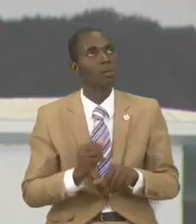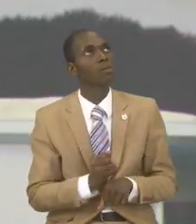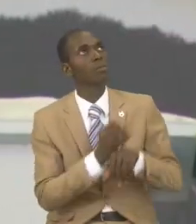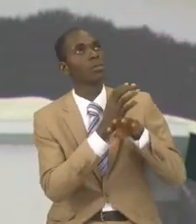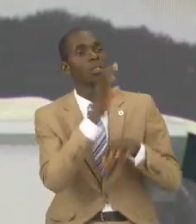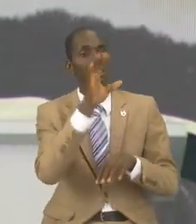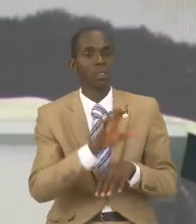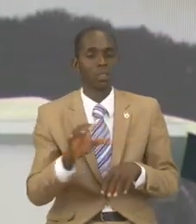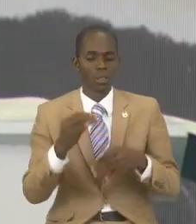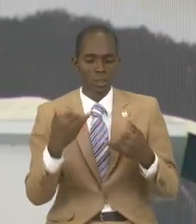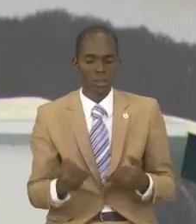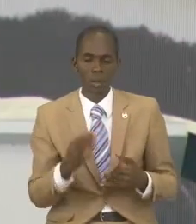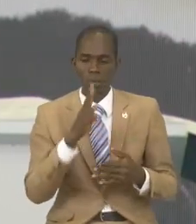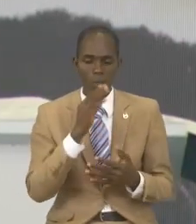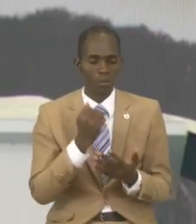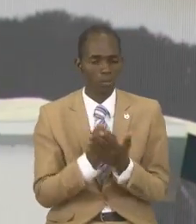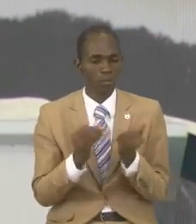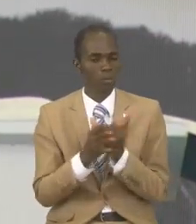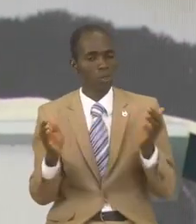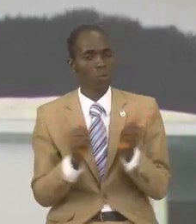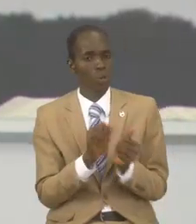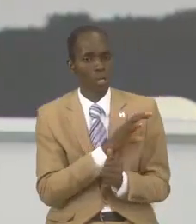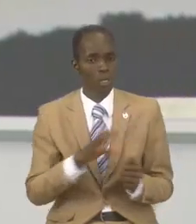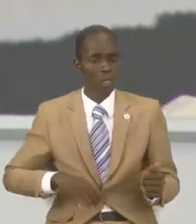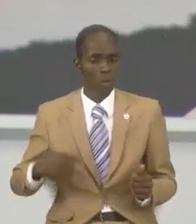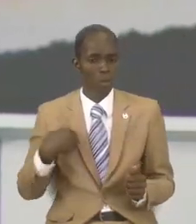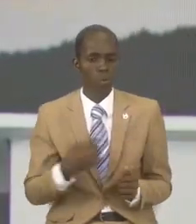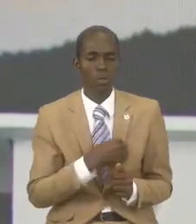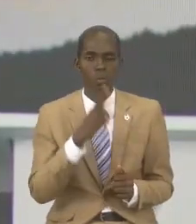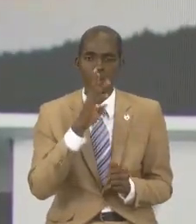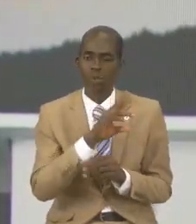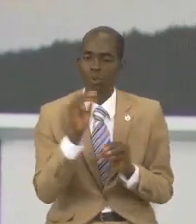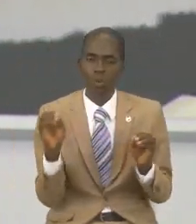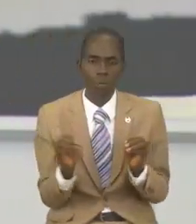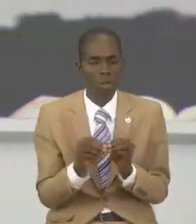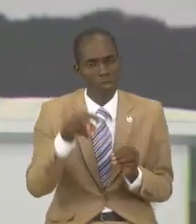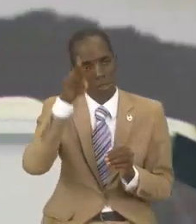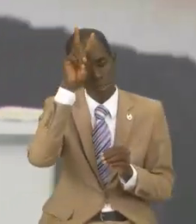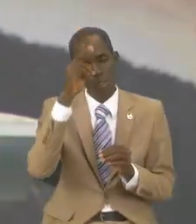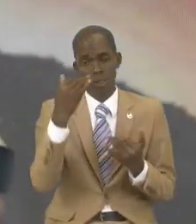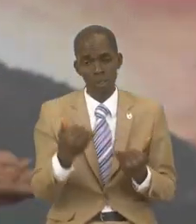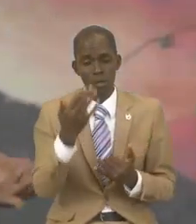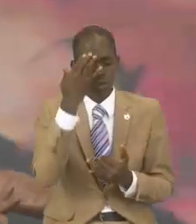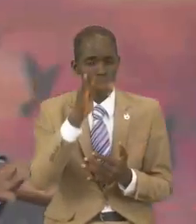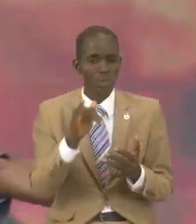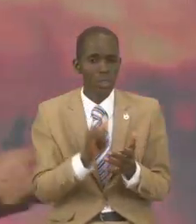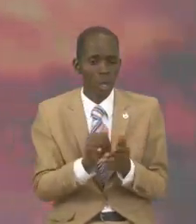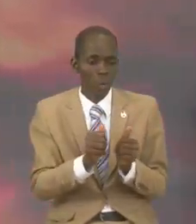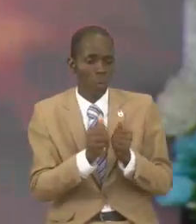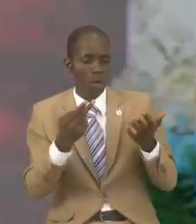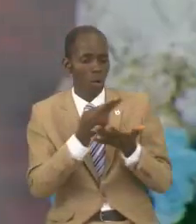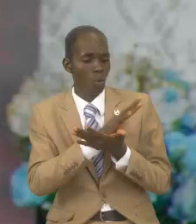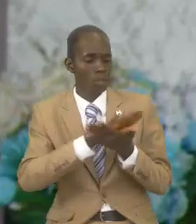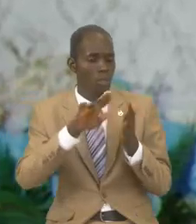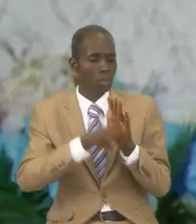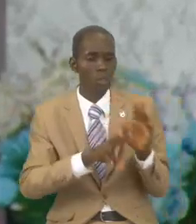crucified with Christ, we're no more ignorant. Now, after knowing that without holiness, no man shall see the Lord, we're no